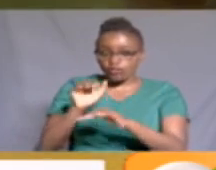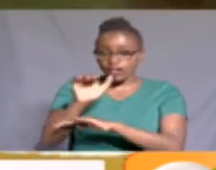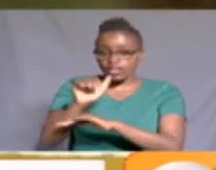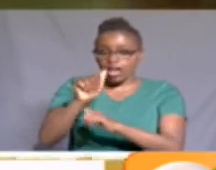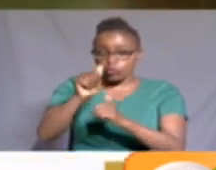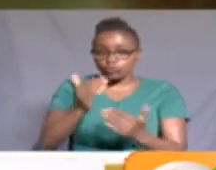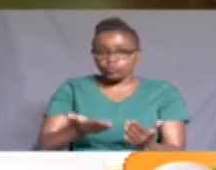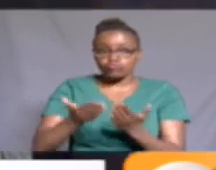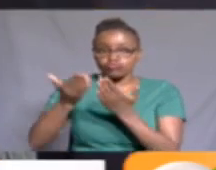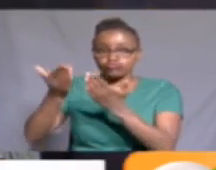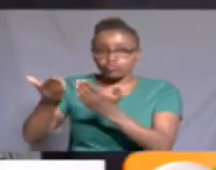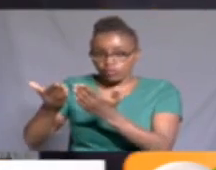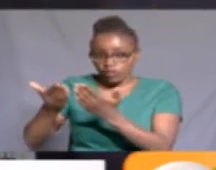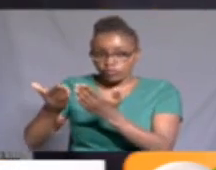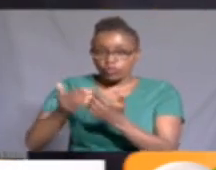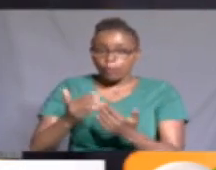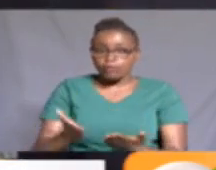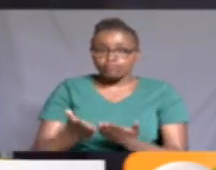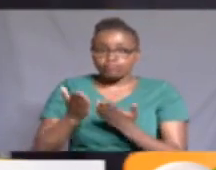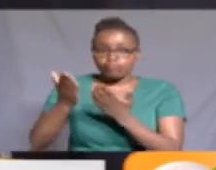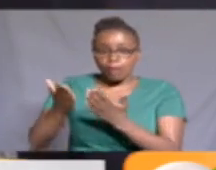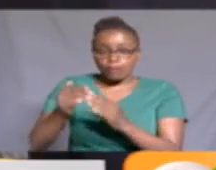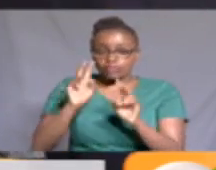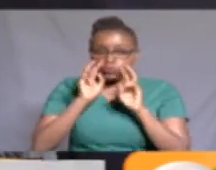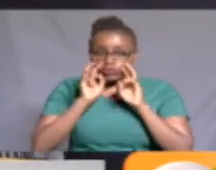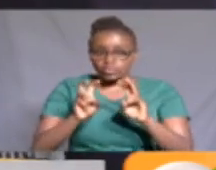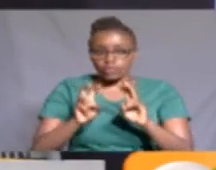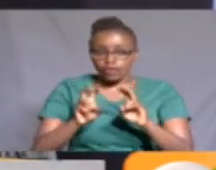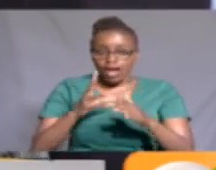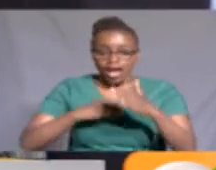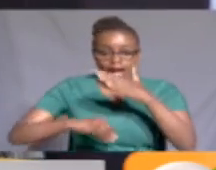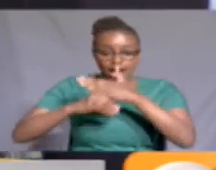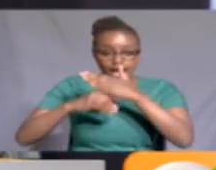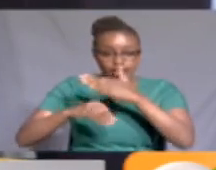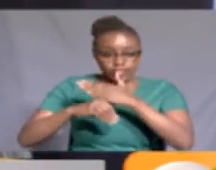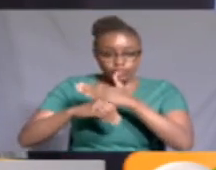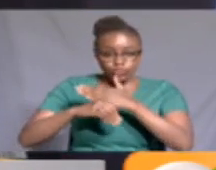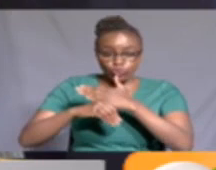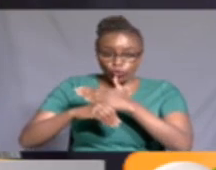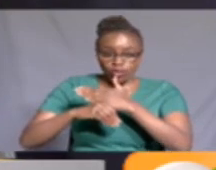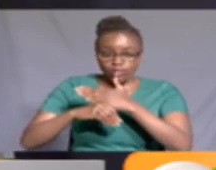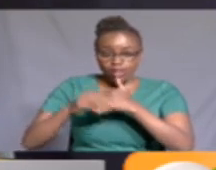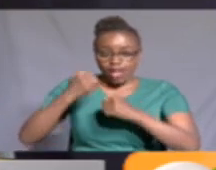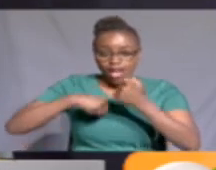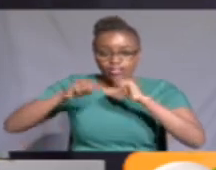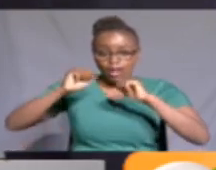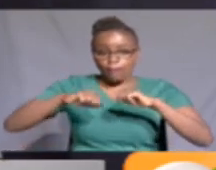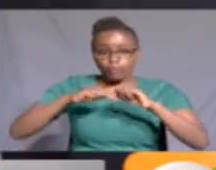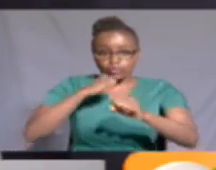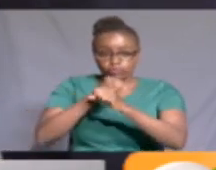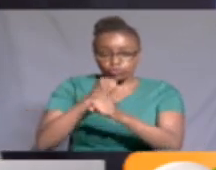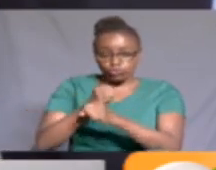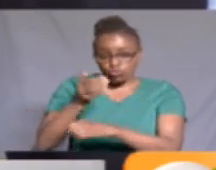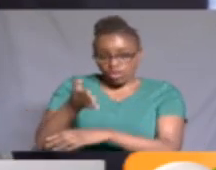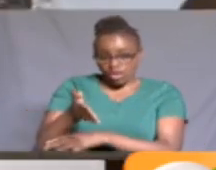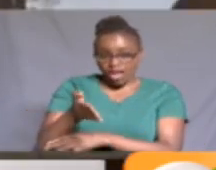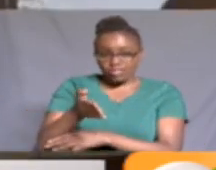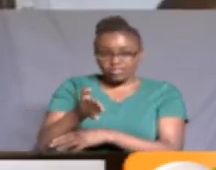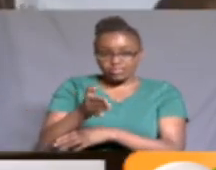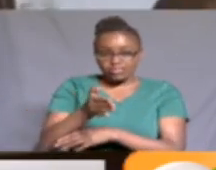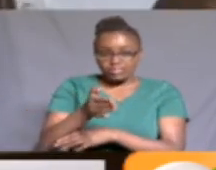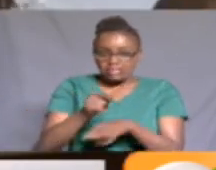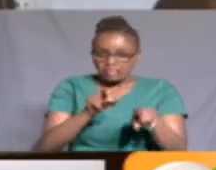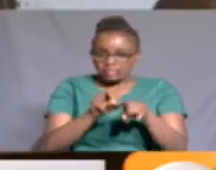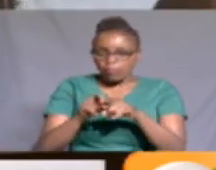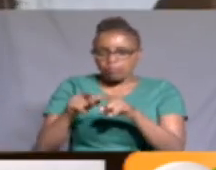we'll be taking forward. We have looked at what additional activities we can carry out here.